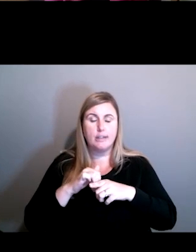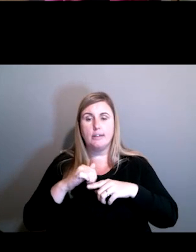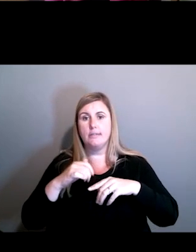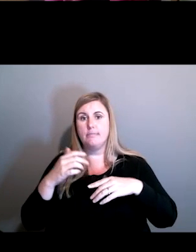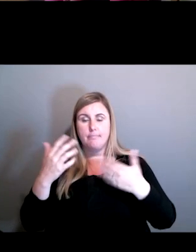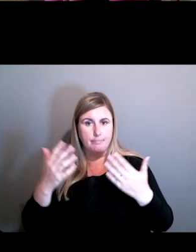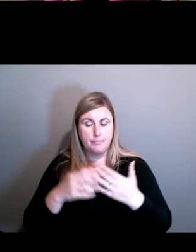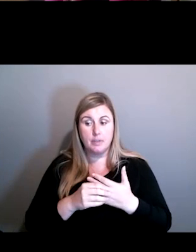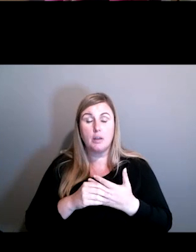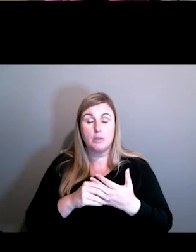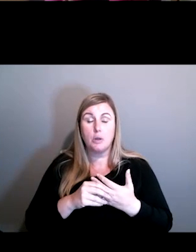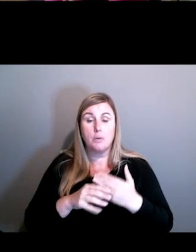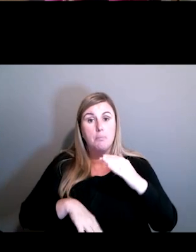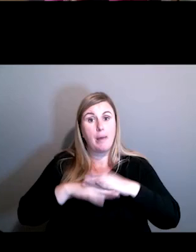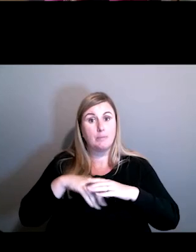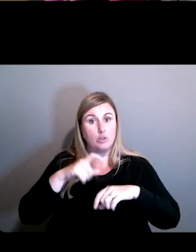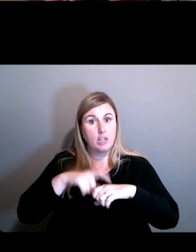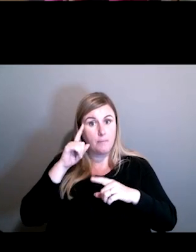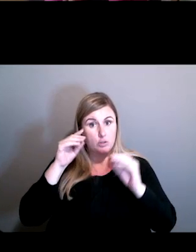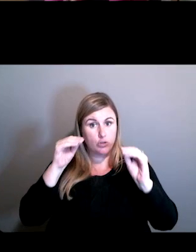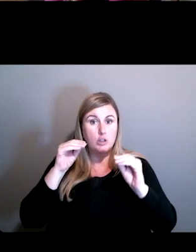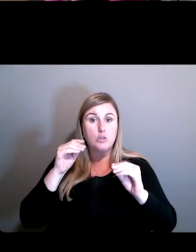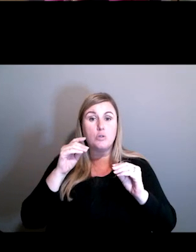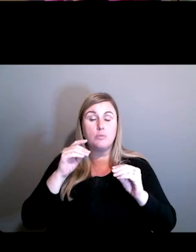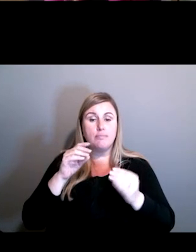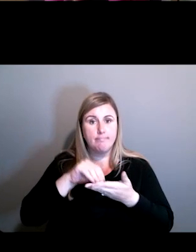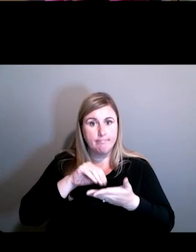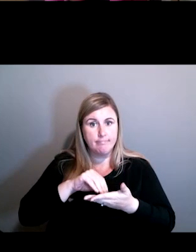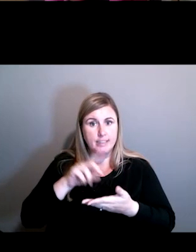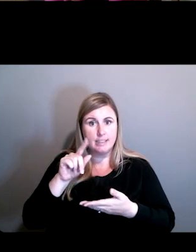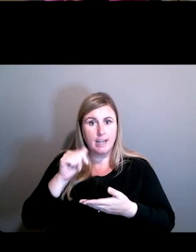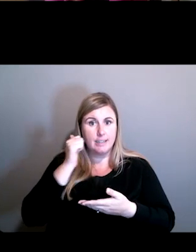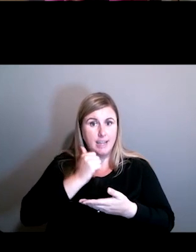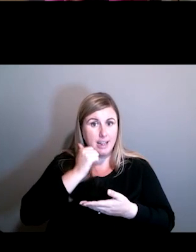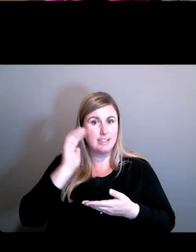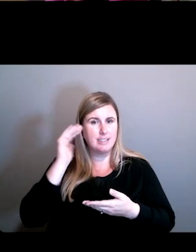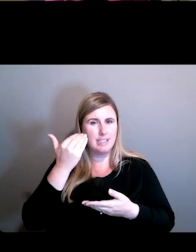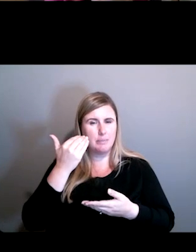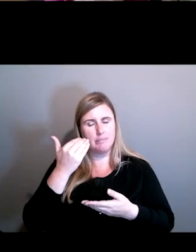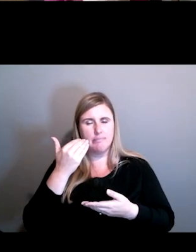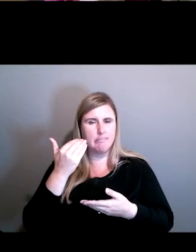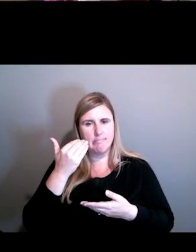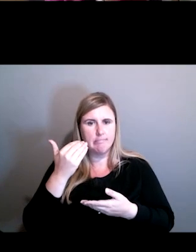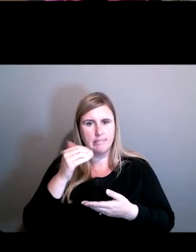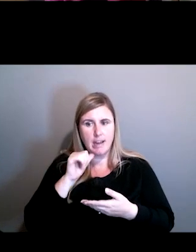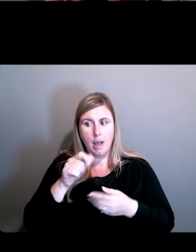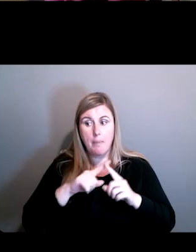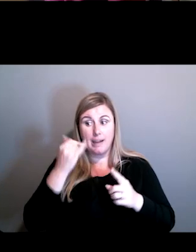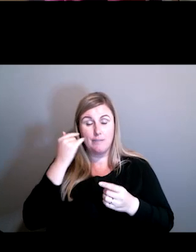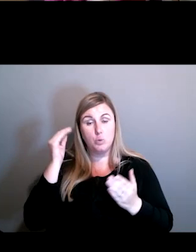you maximize your time for instruction by taking your data daily. And I know that might seem counterintuitive, but however, if you